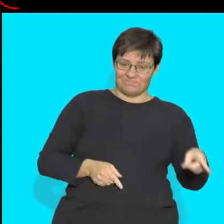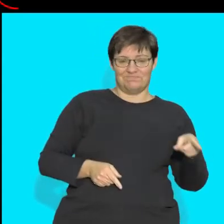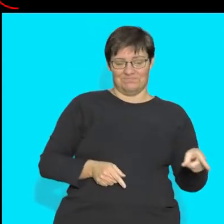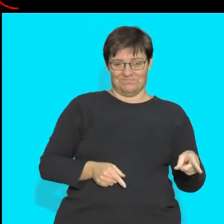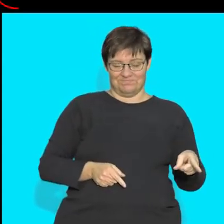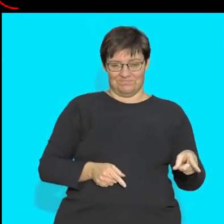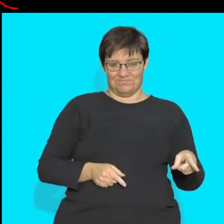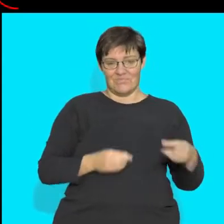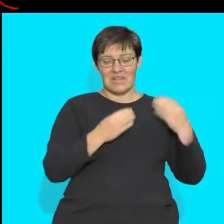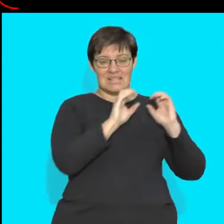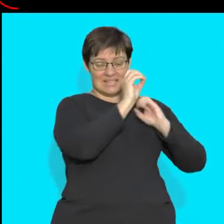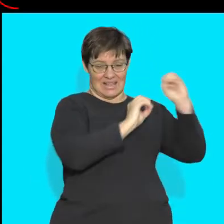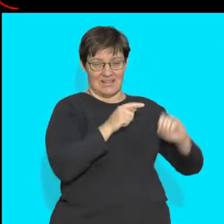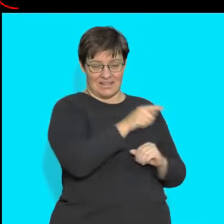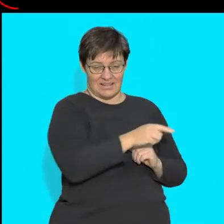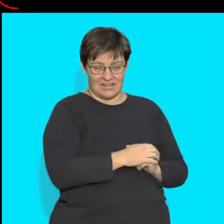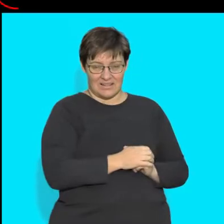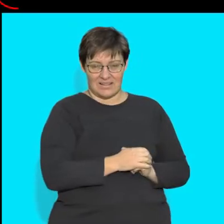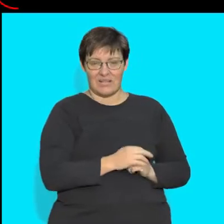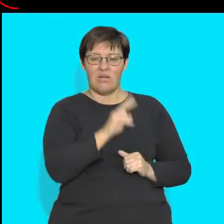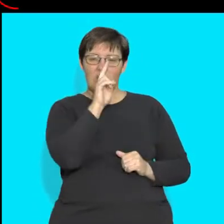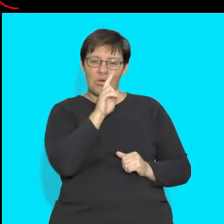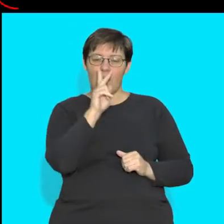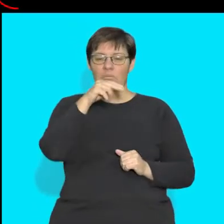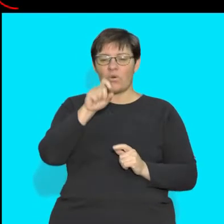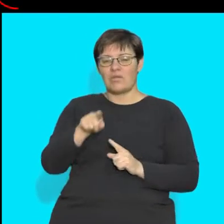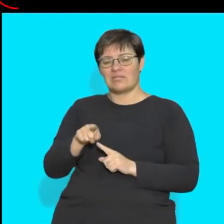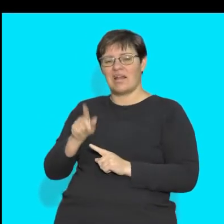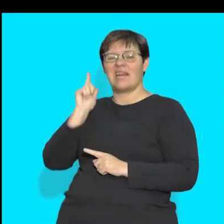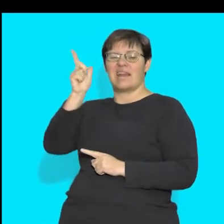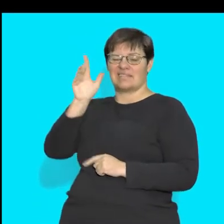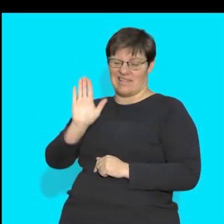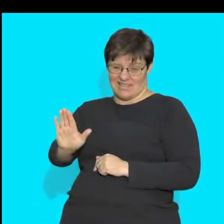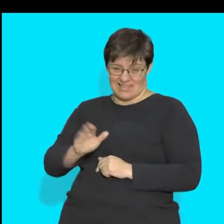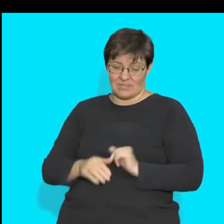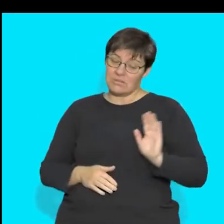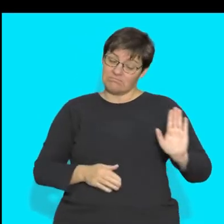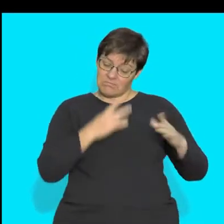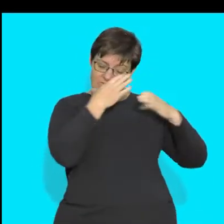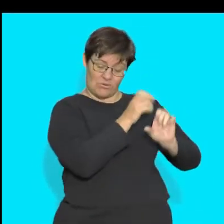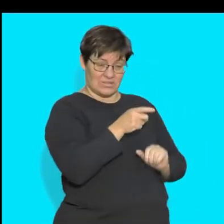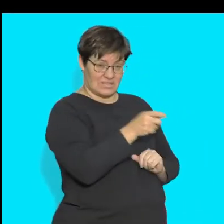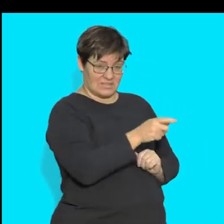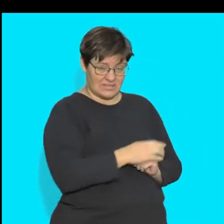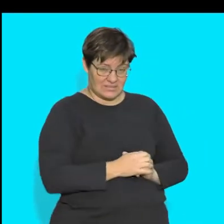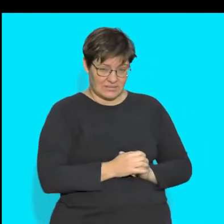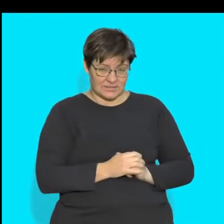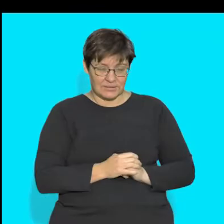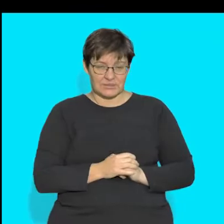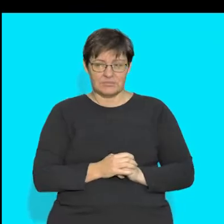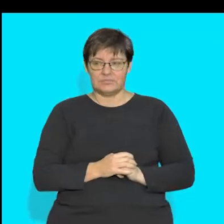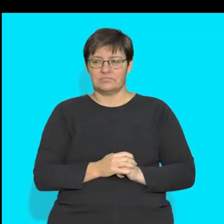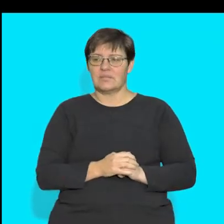the eukaryotic cells. You will look at prokaryotic cells a bit later. Then what